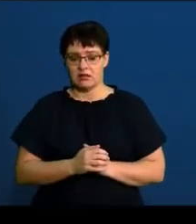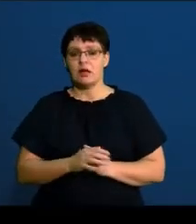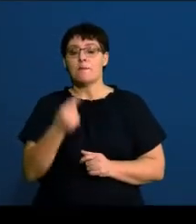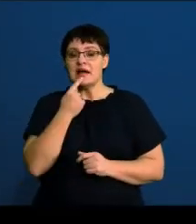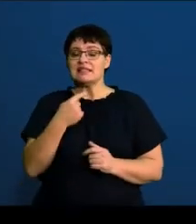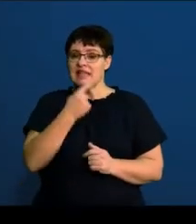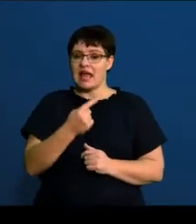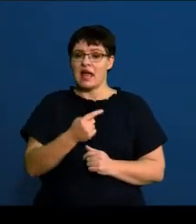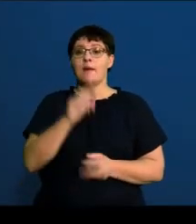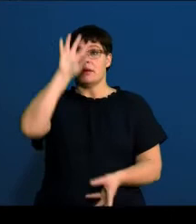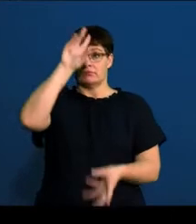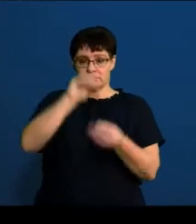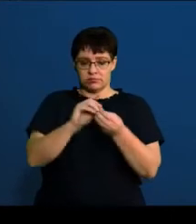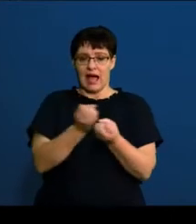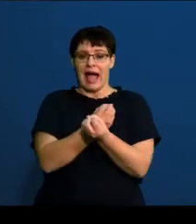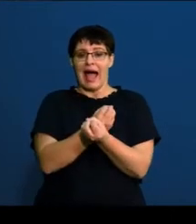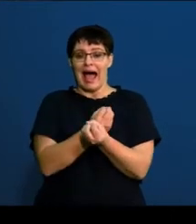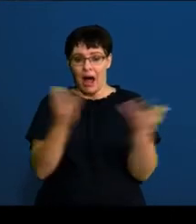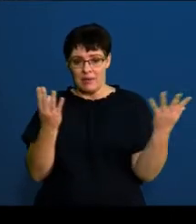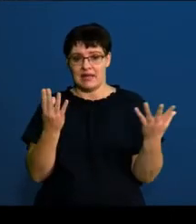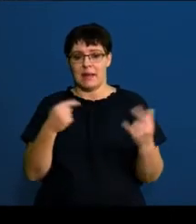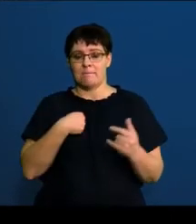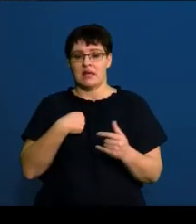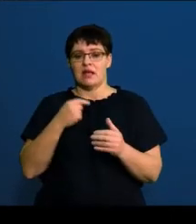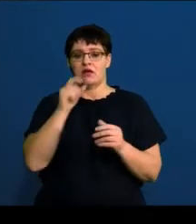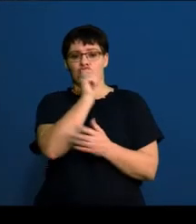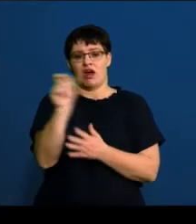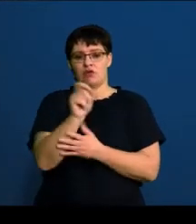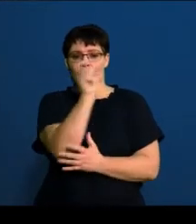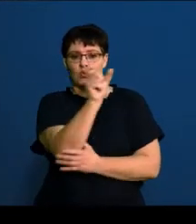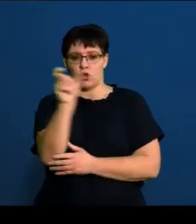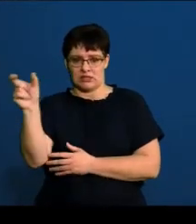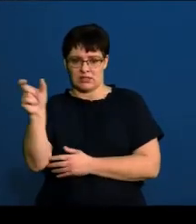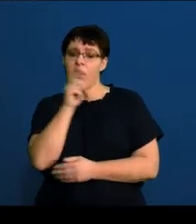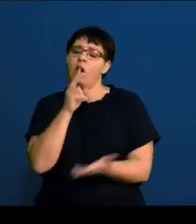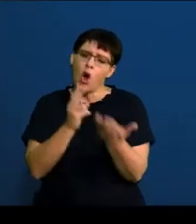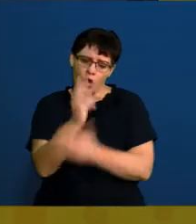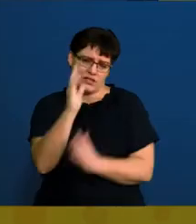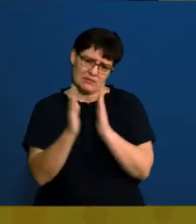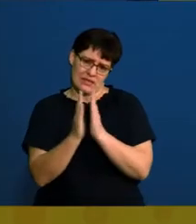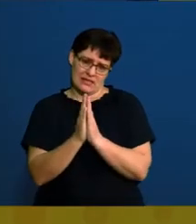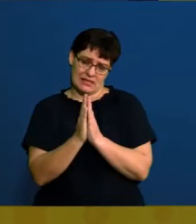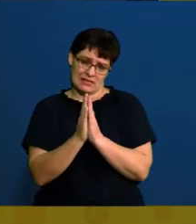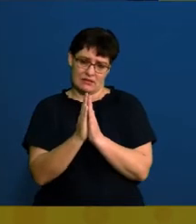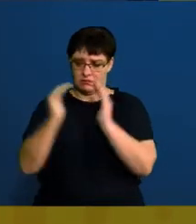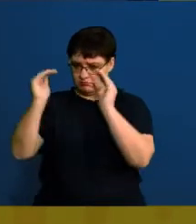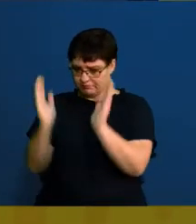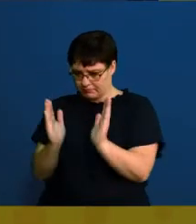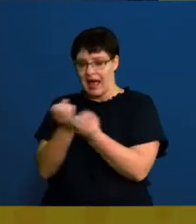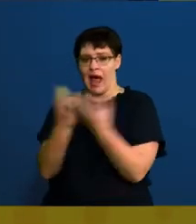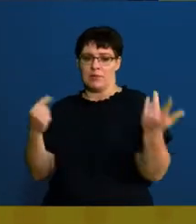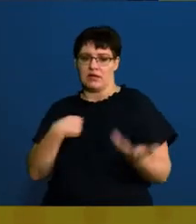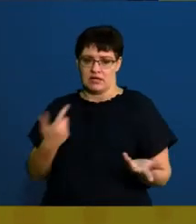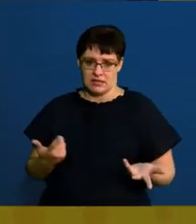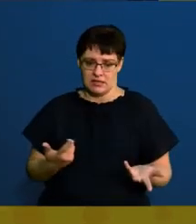of words you have used in brackets at the end. Please be honest. It's very, very important that we